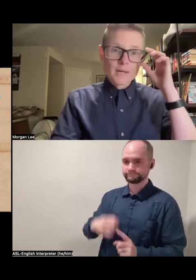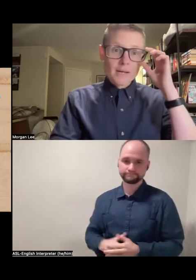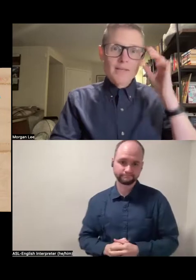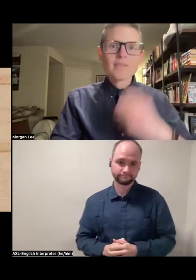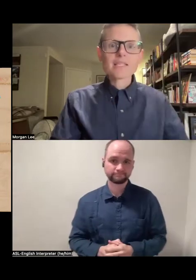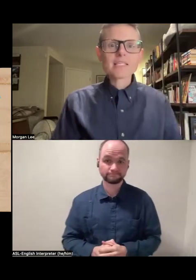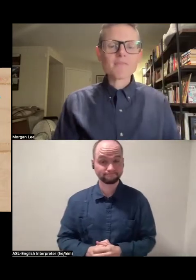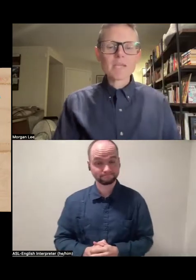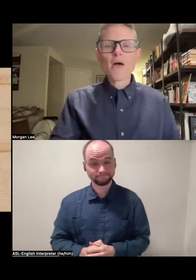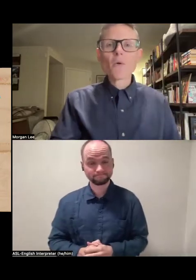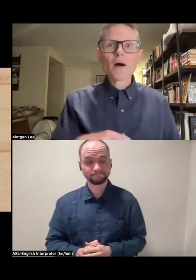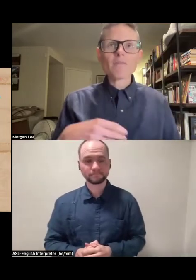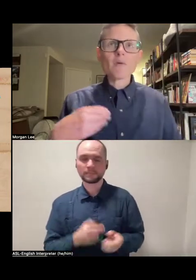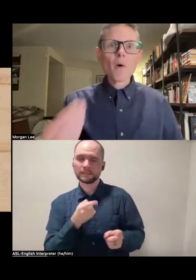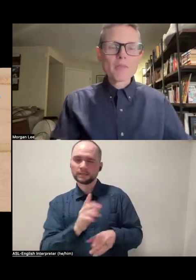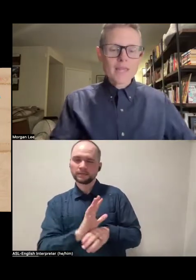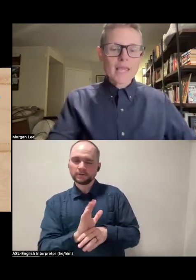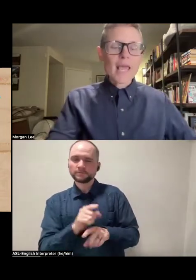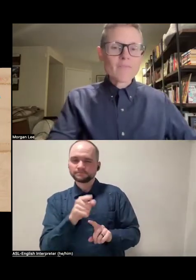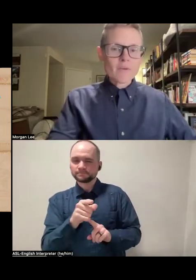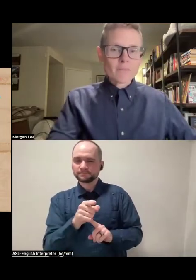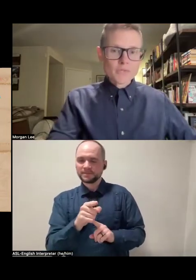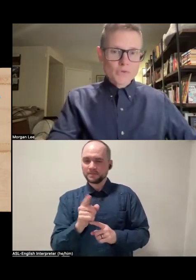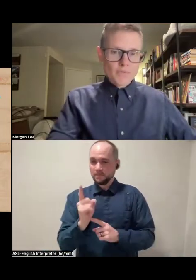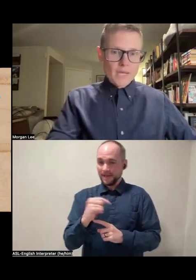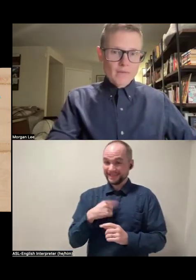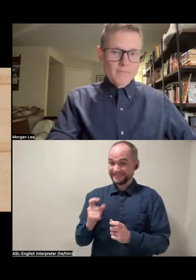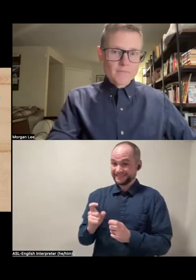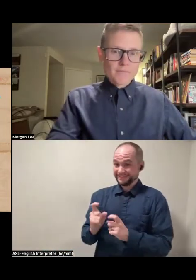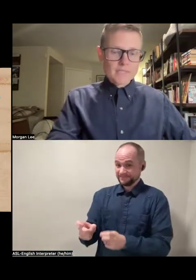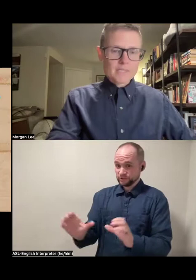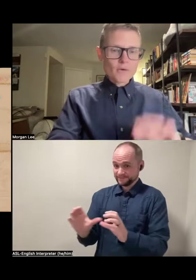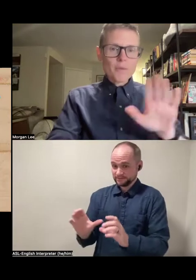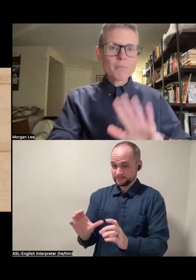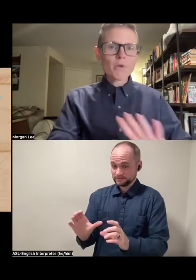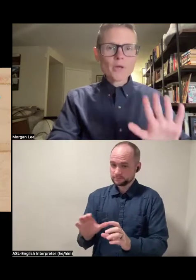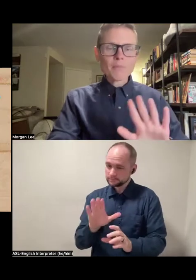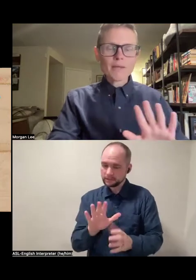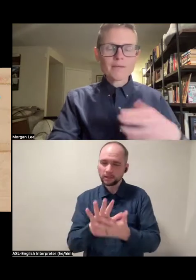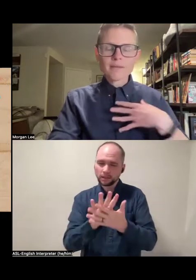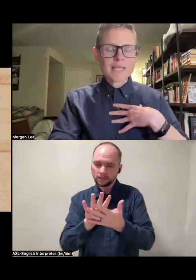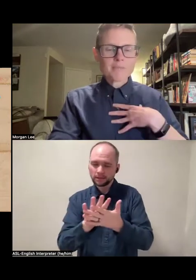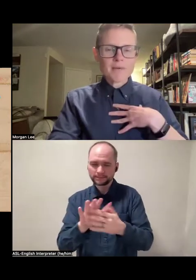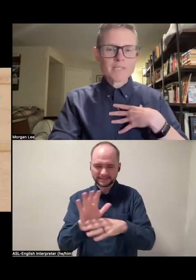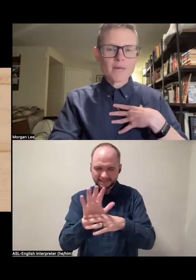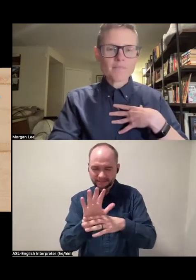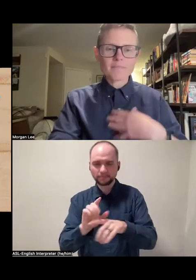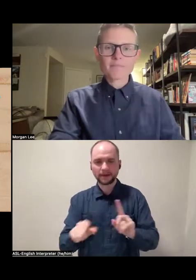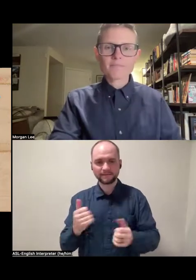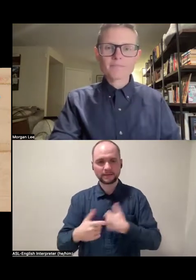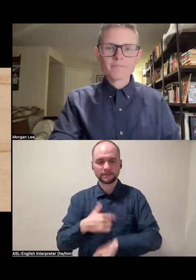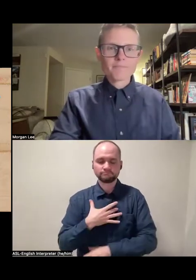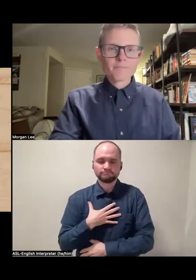So this is a video of the moment that I gave him the certificate. It's a little bit blurry, but gets me every